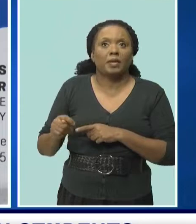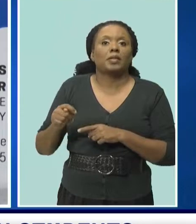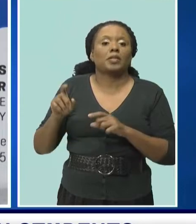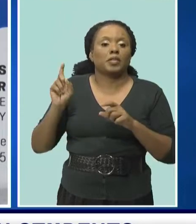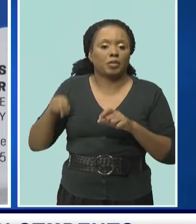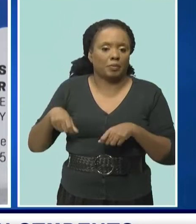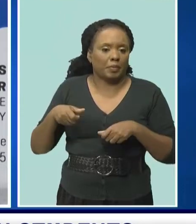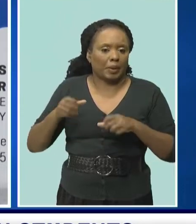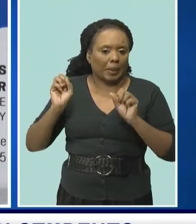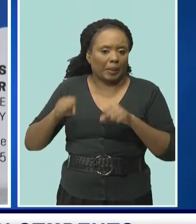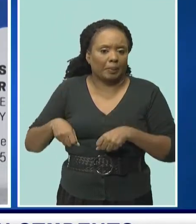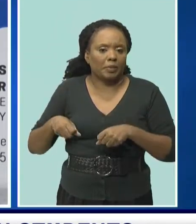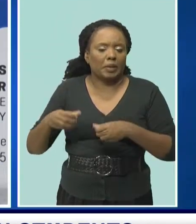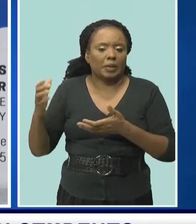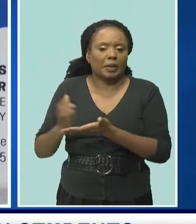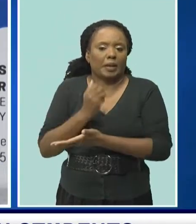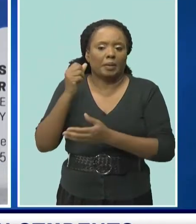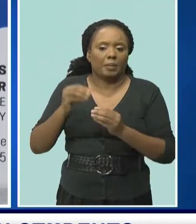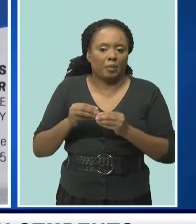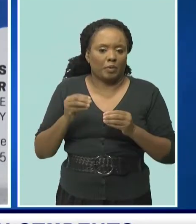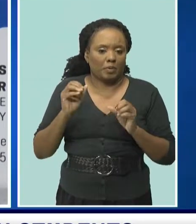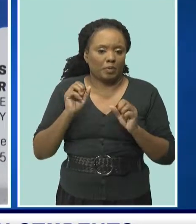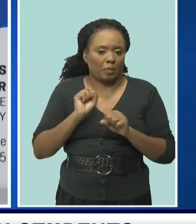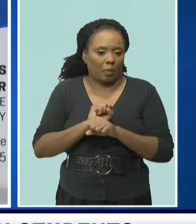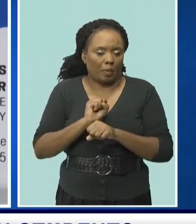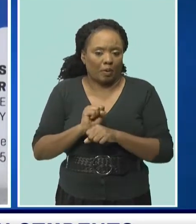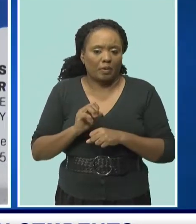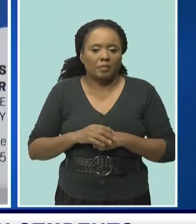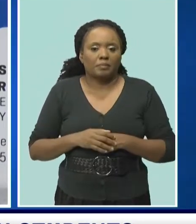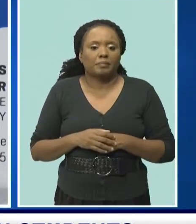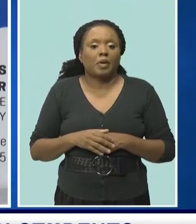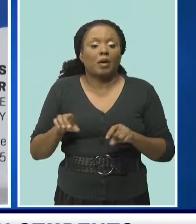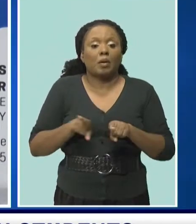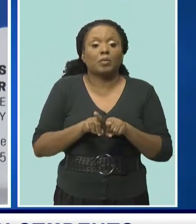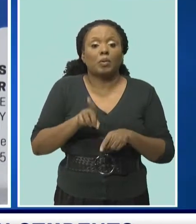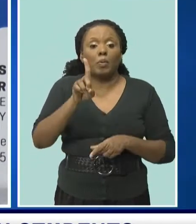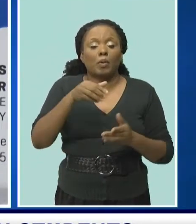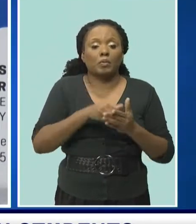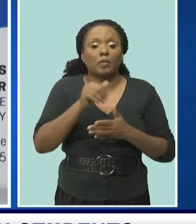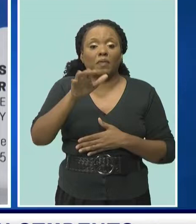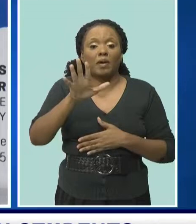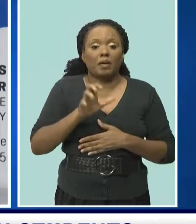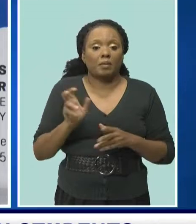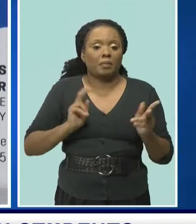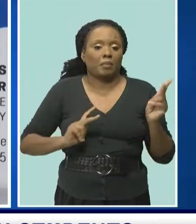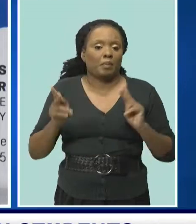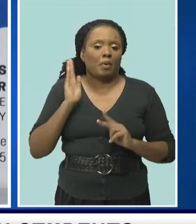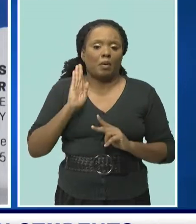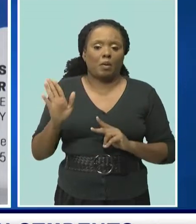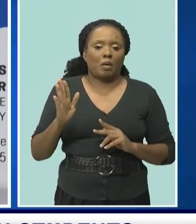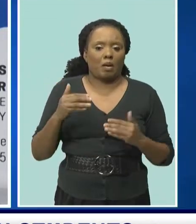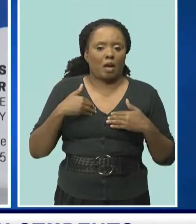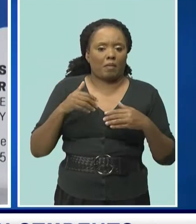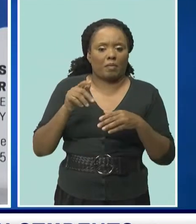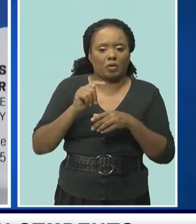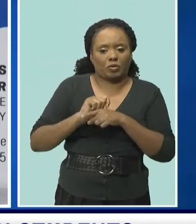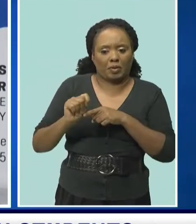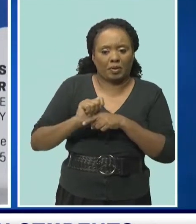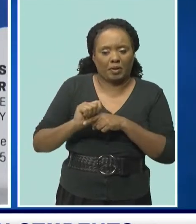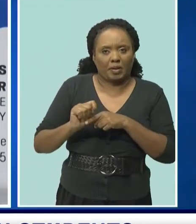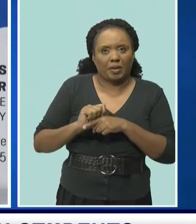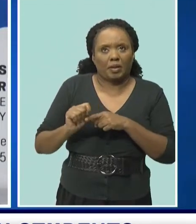is intended to train 1,500 people in the next 18 months, and the job starting will be at a minimum